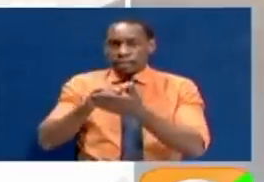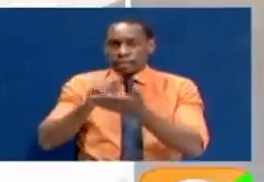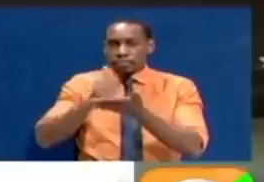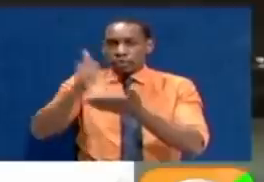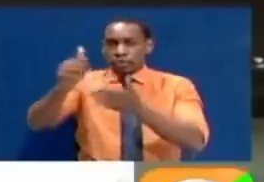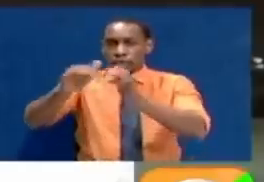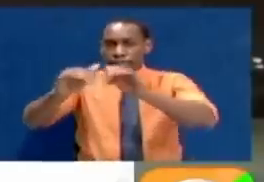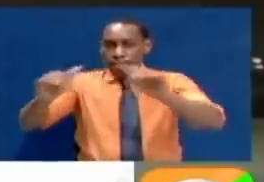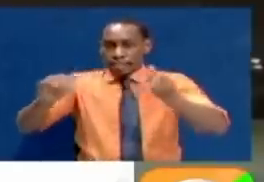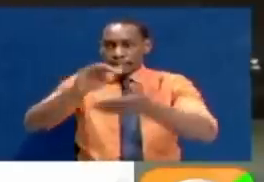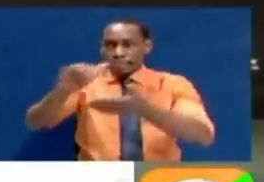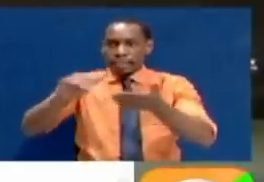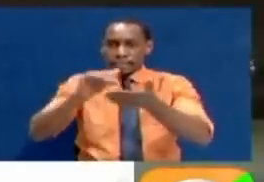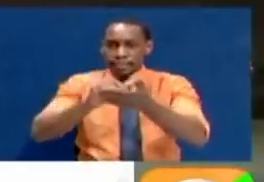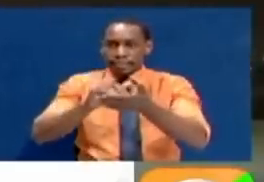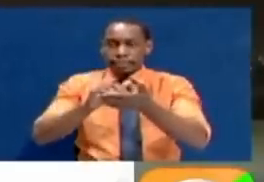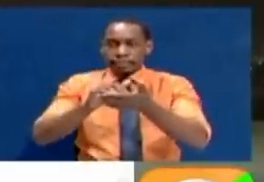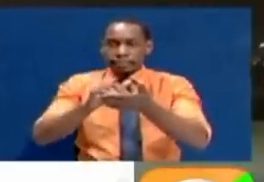center.